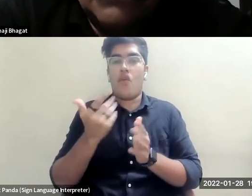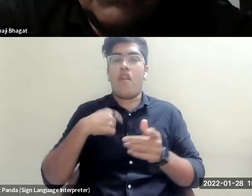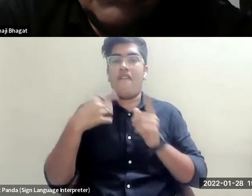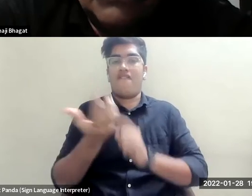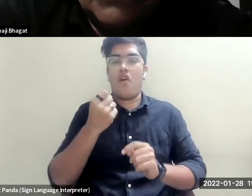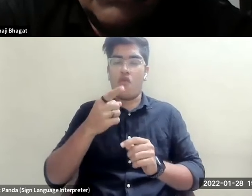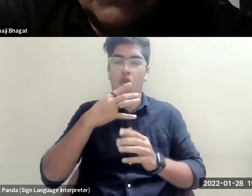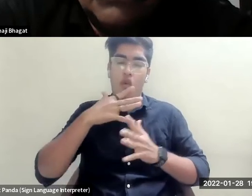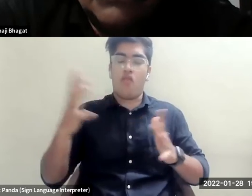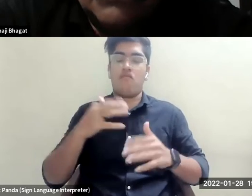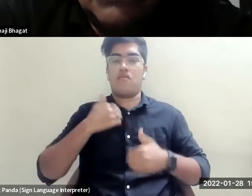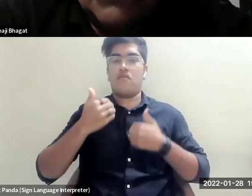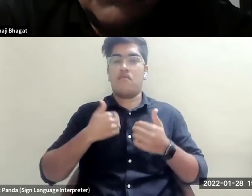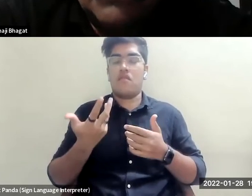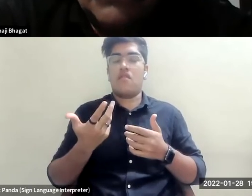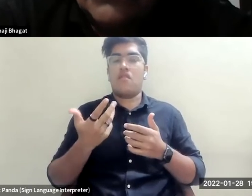particularly insightful.